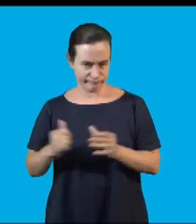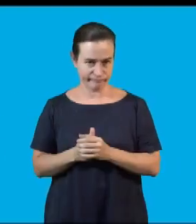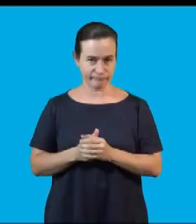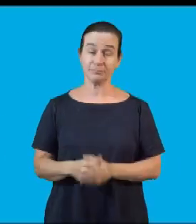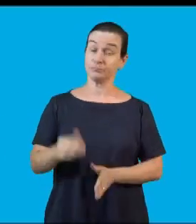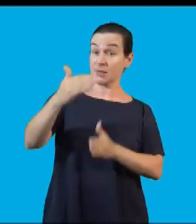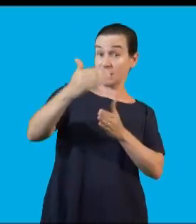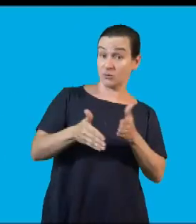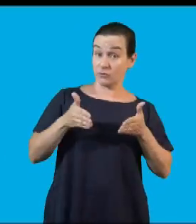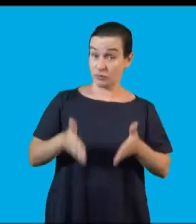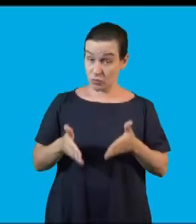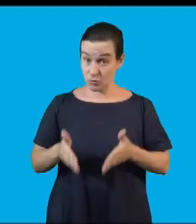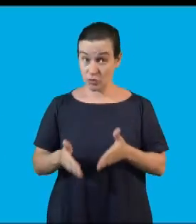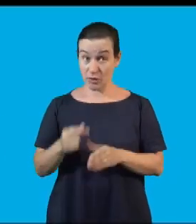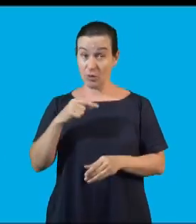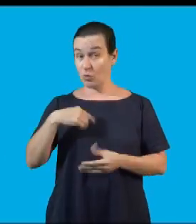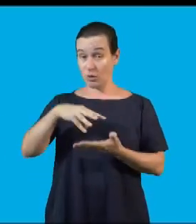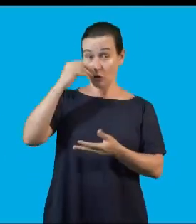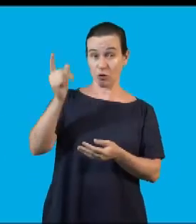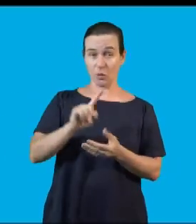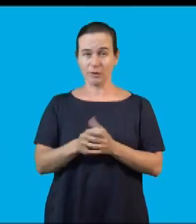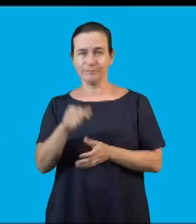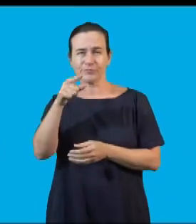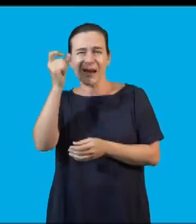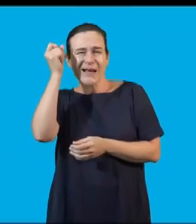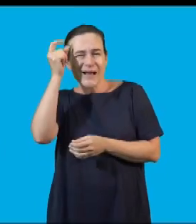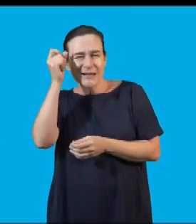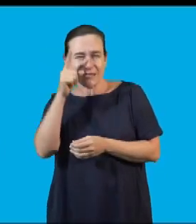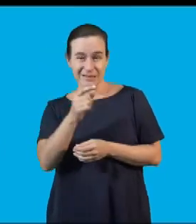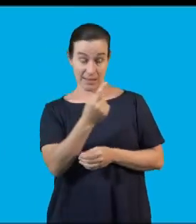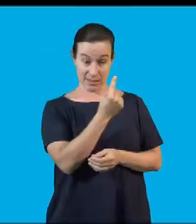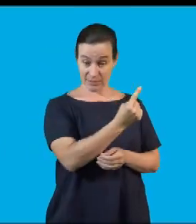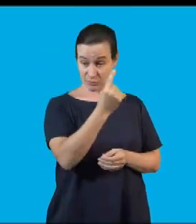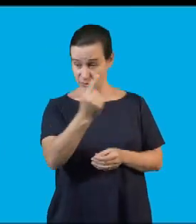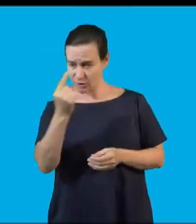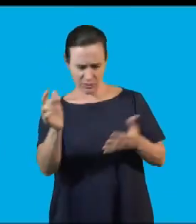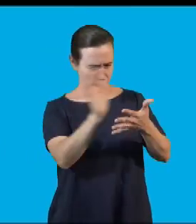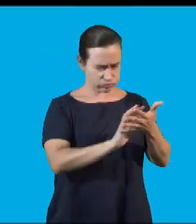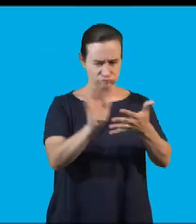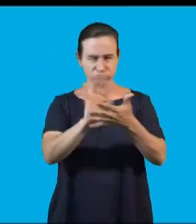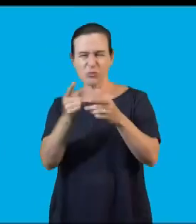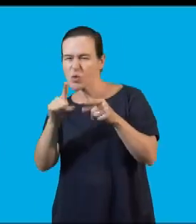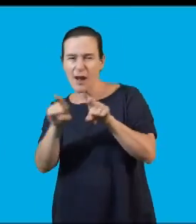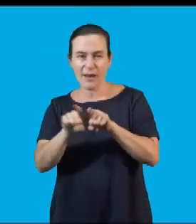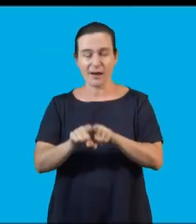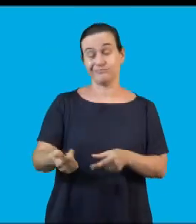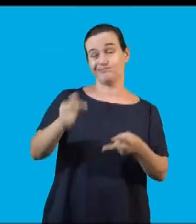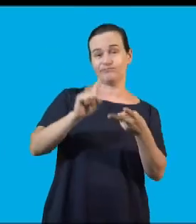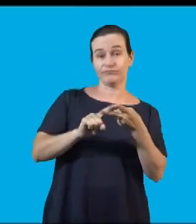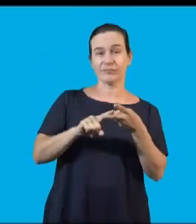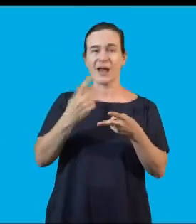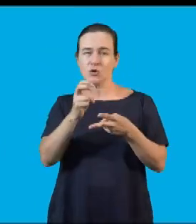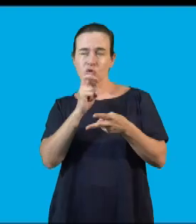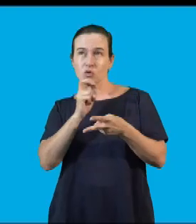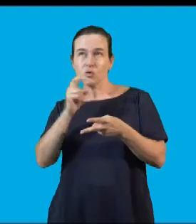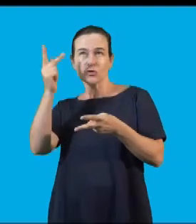By the end of the lesson, we will address understanding the features and conventions of each text, applying